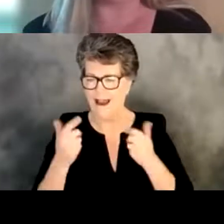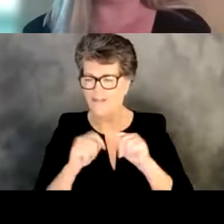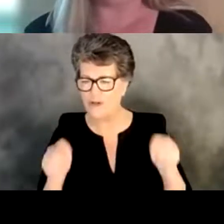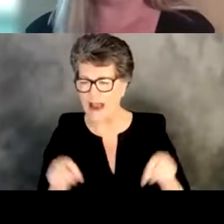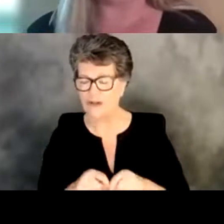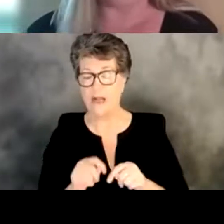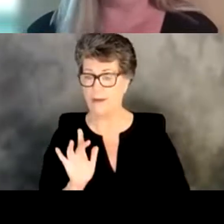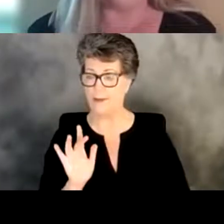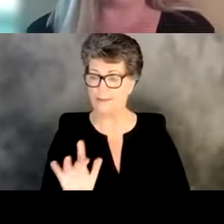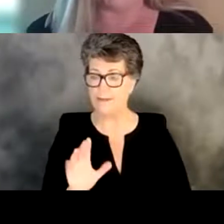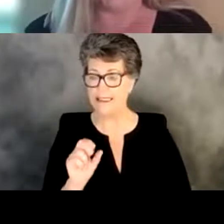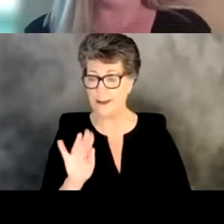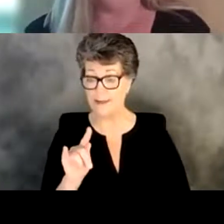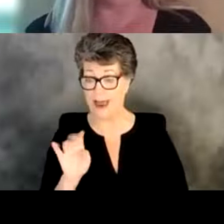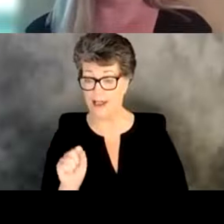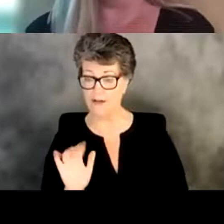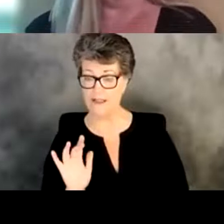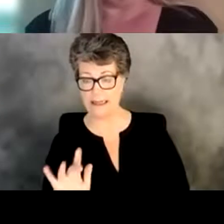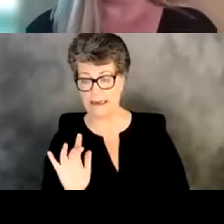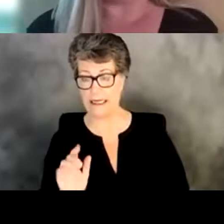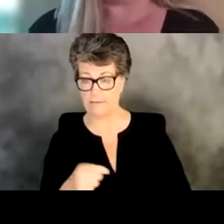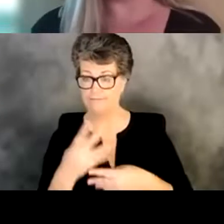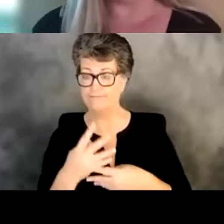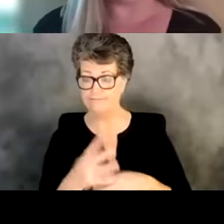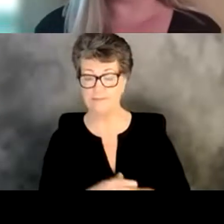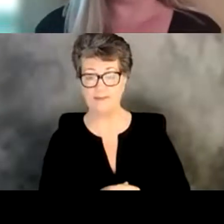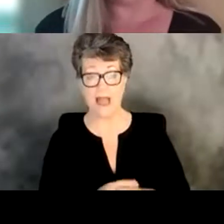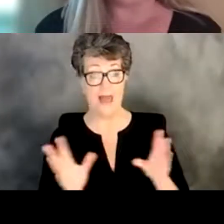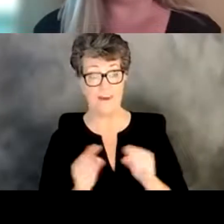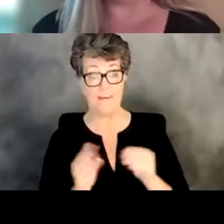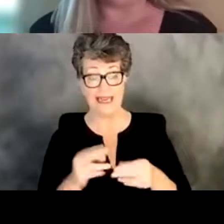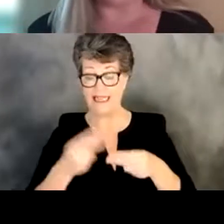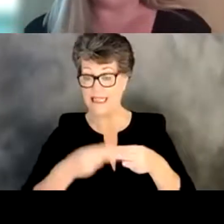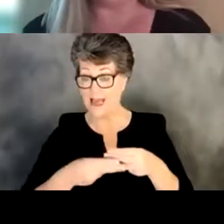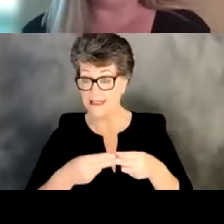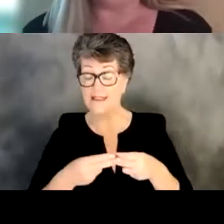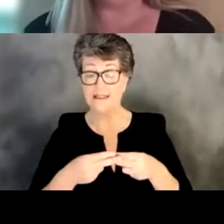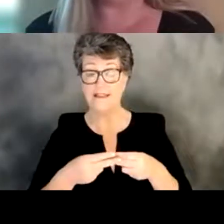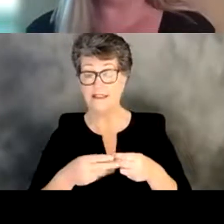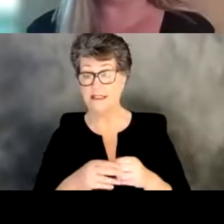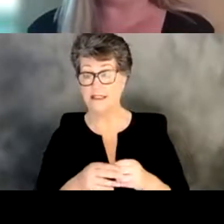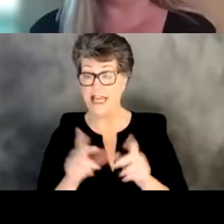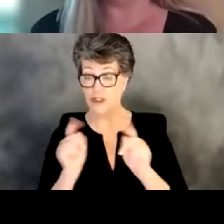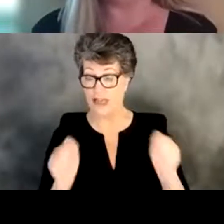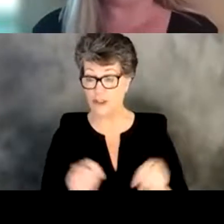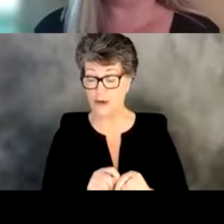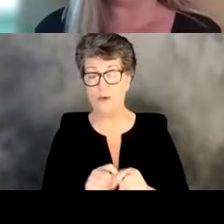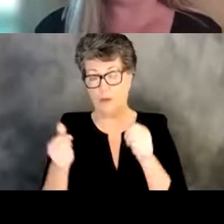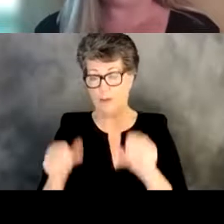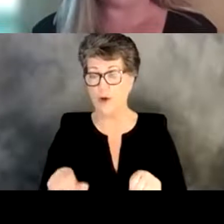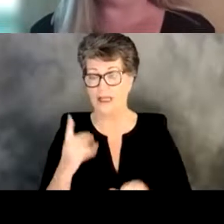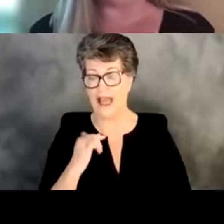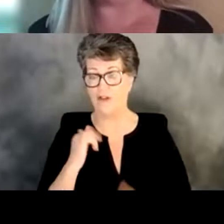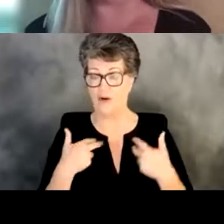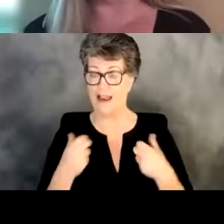on subtitles by clicking that icon. The meeting slides, recording, and transcript will be posted to the California Health and